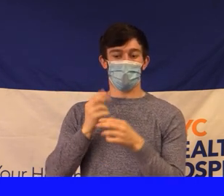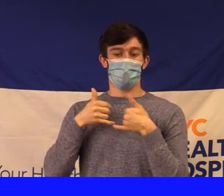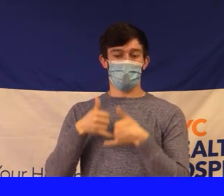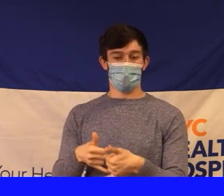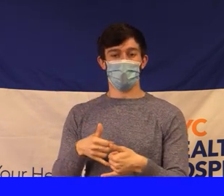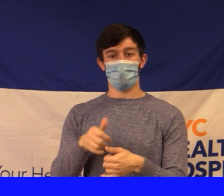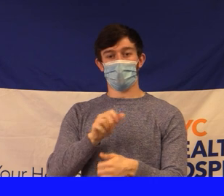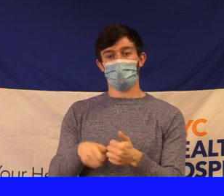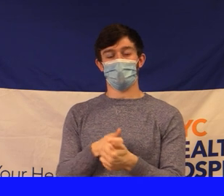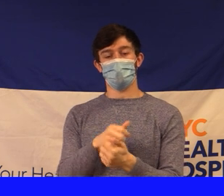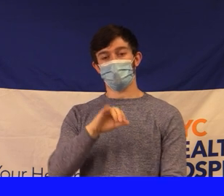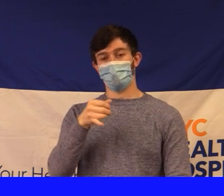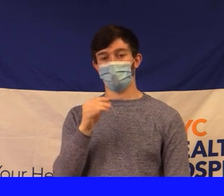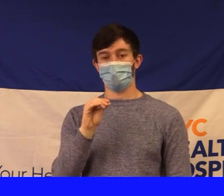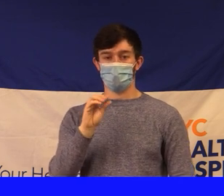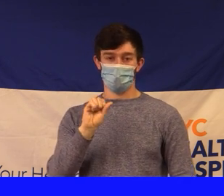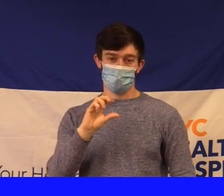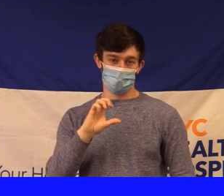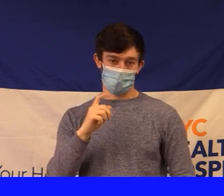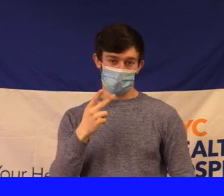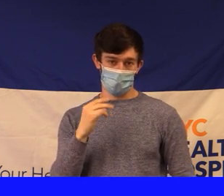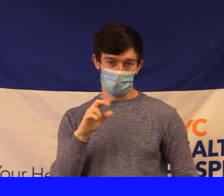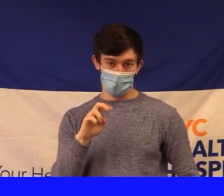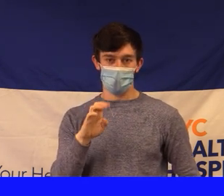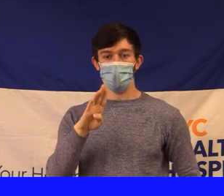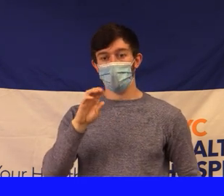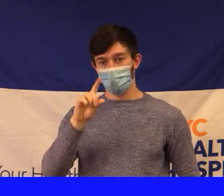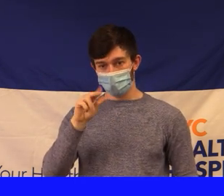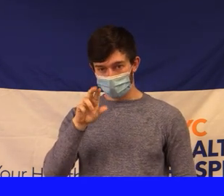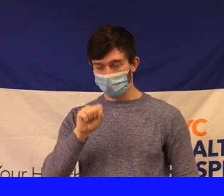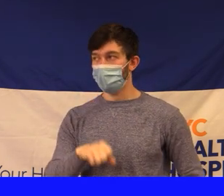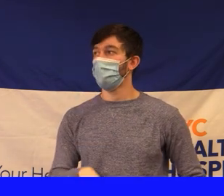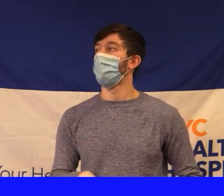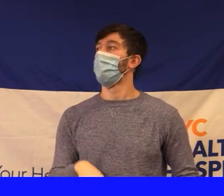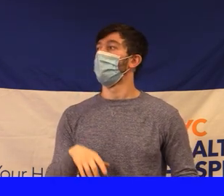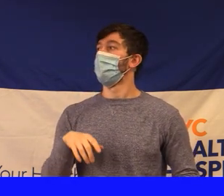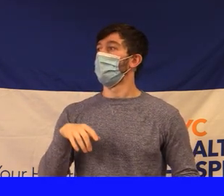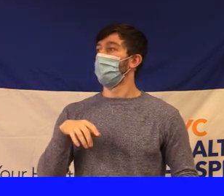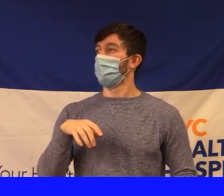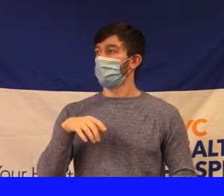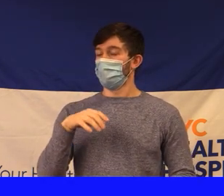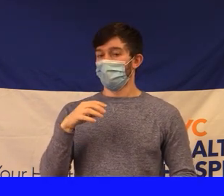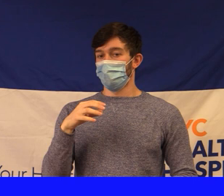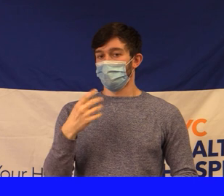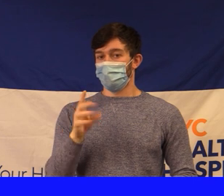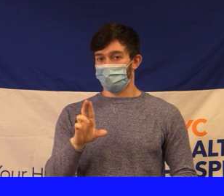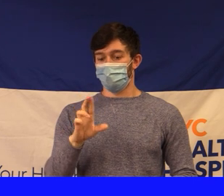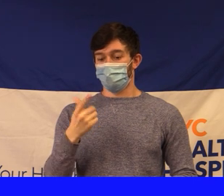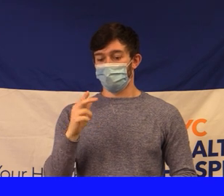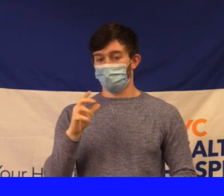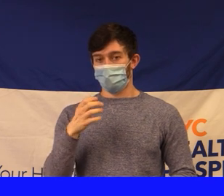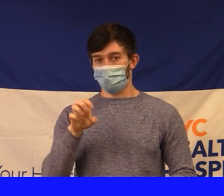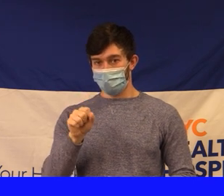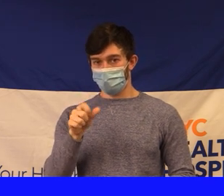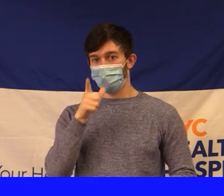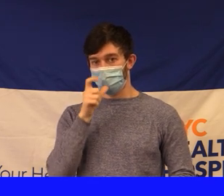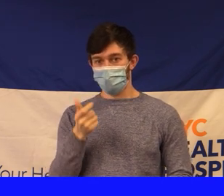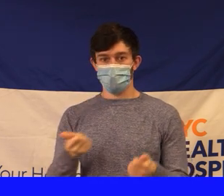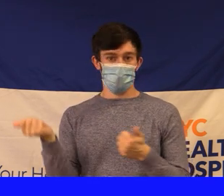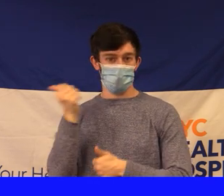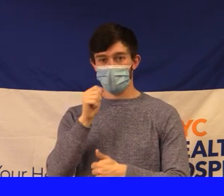Josephine Bolis. The recipient of the Champion Award will be Dr. Georges, who is the chairperson of the Department of Nursing at